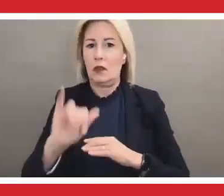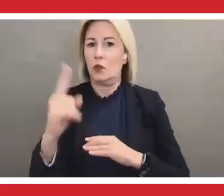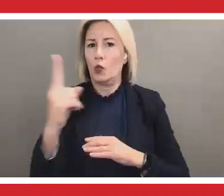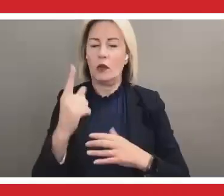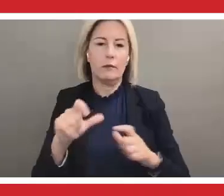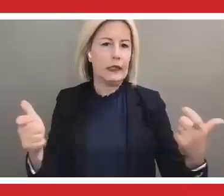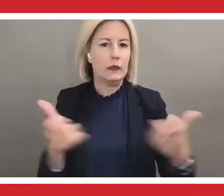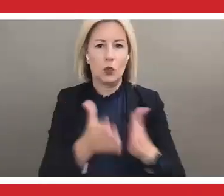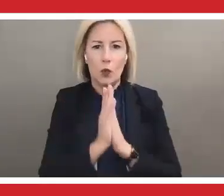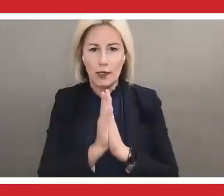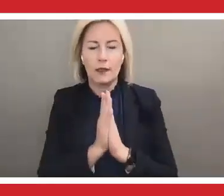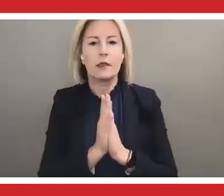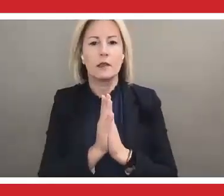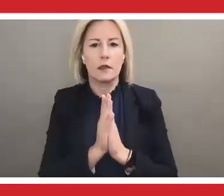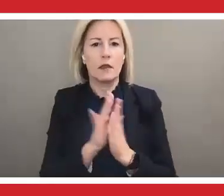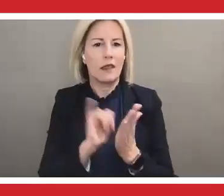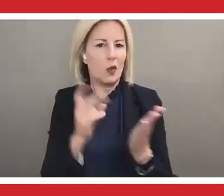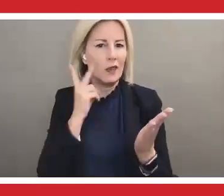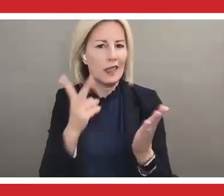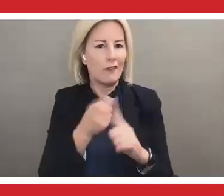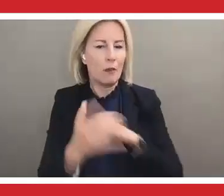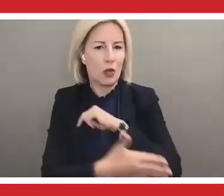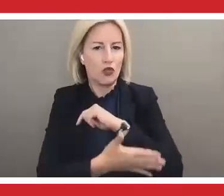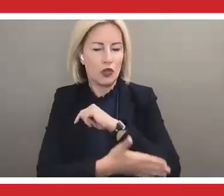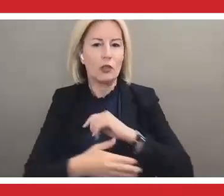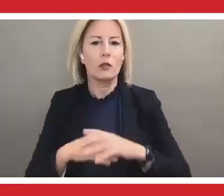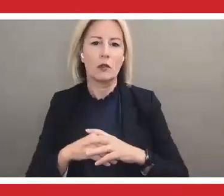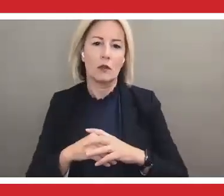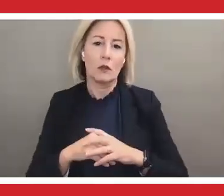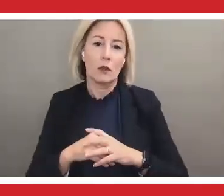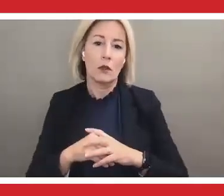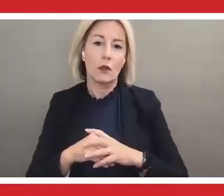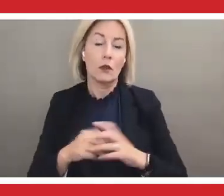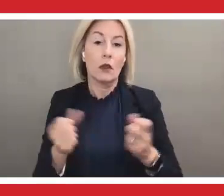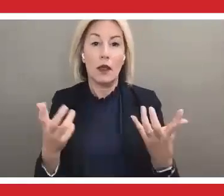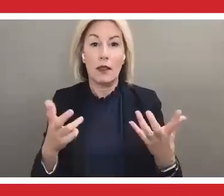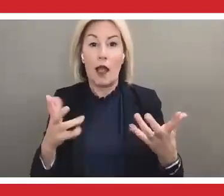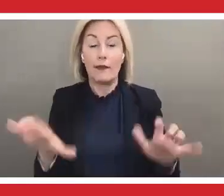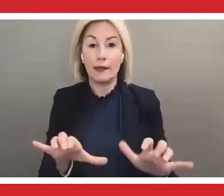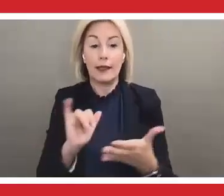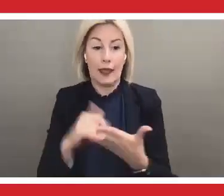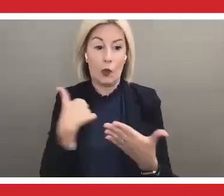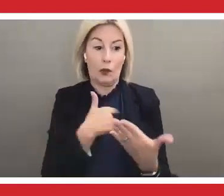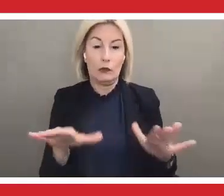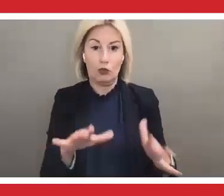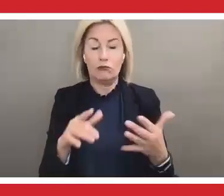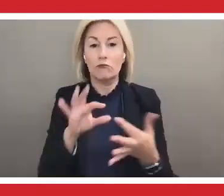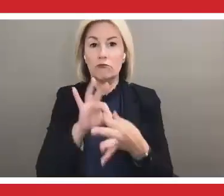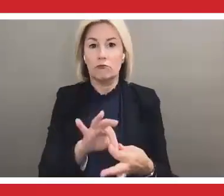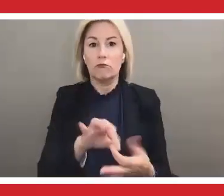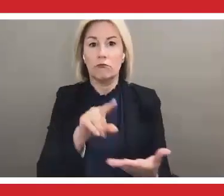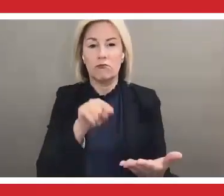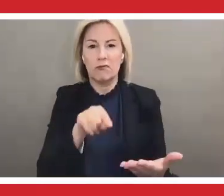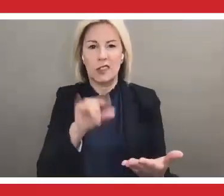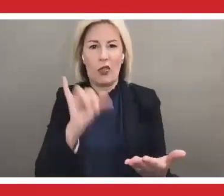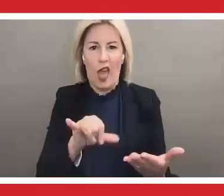we receive from countries, and a lot of activity that we have been conducting is related to that.